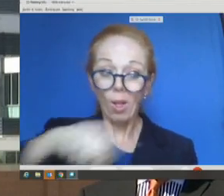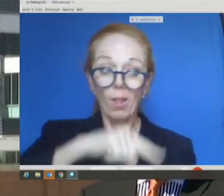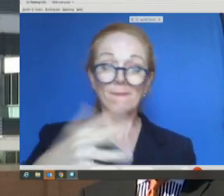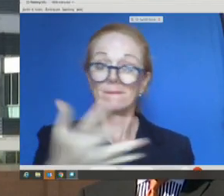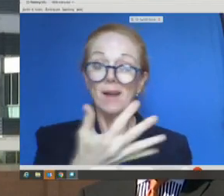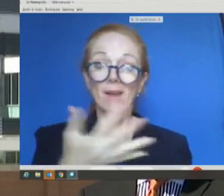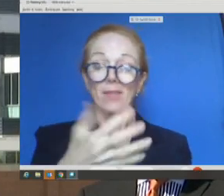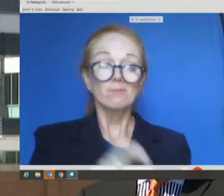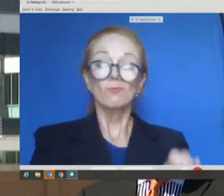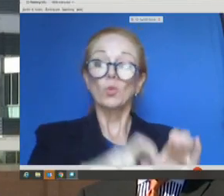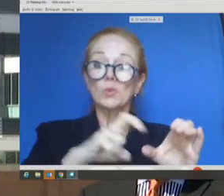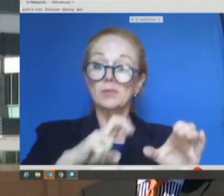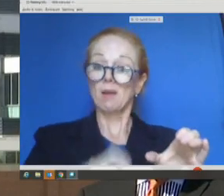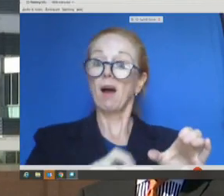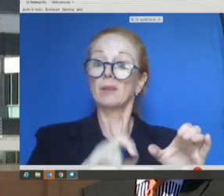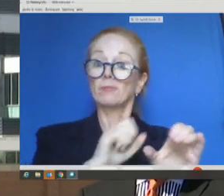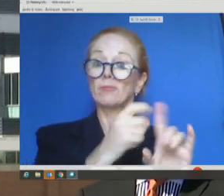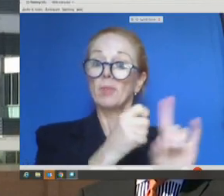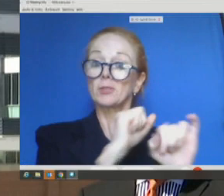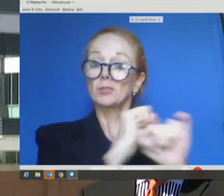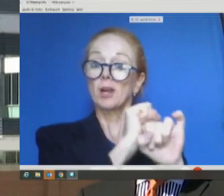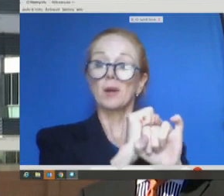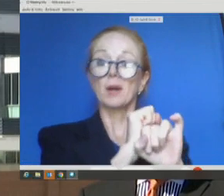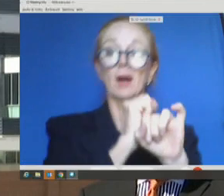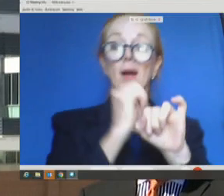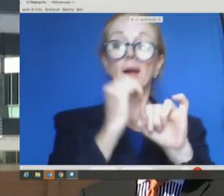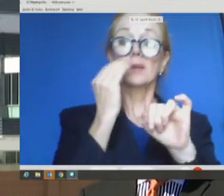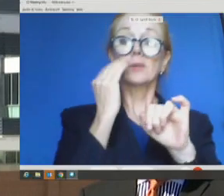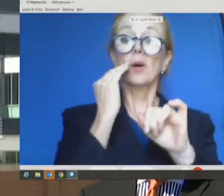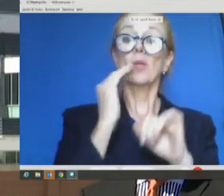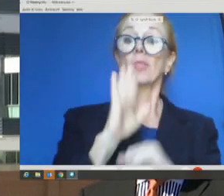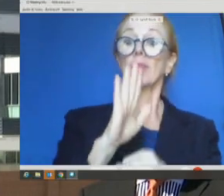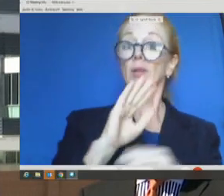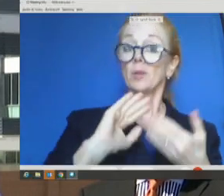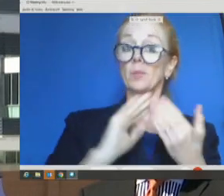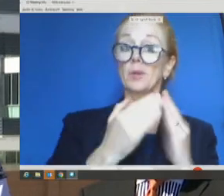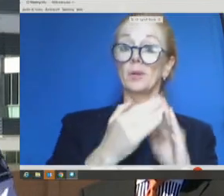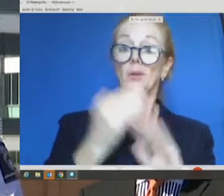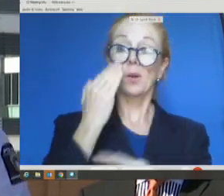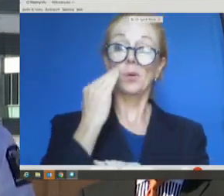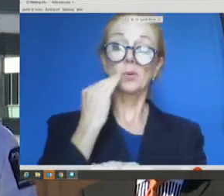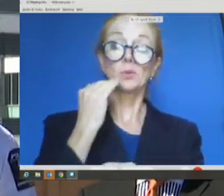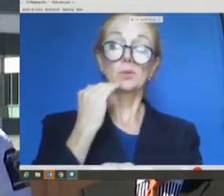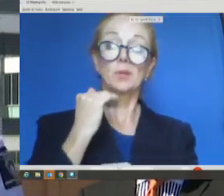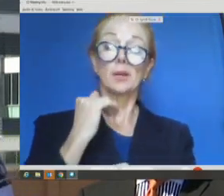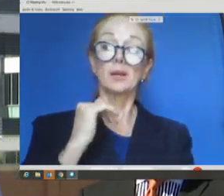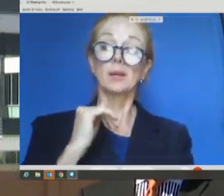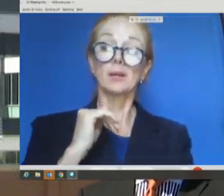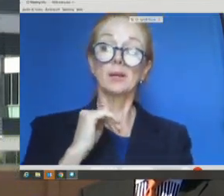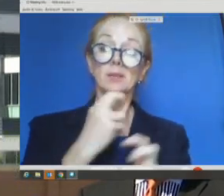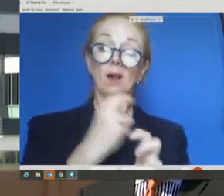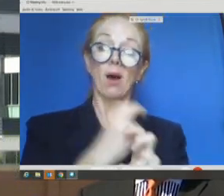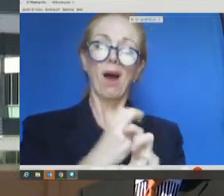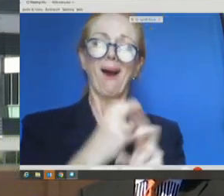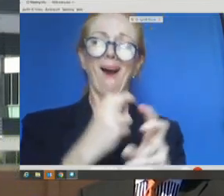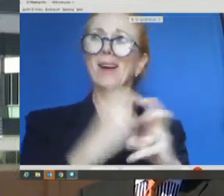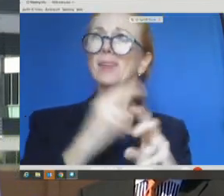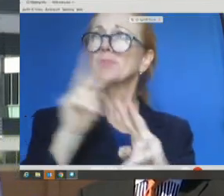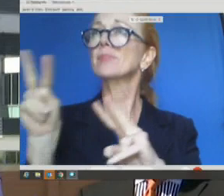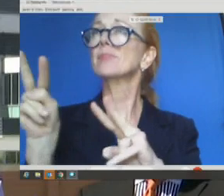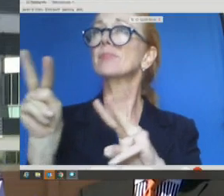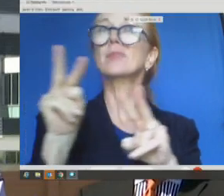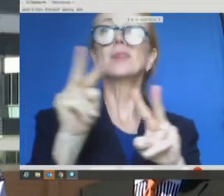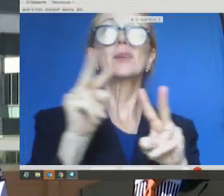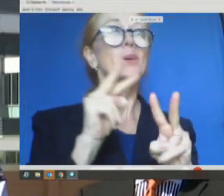I understand that the community knows that it's even more difficult when you look around and deal with the issues